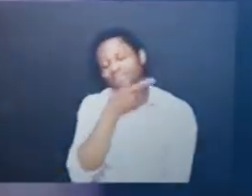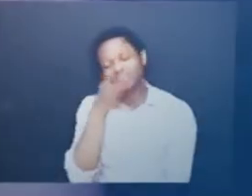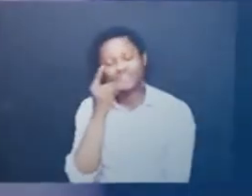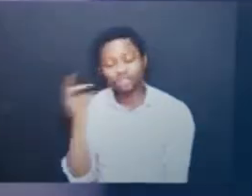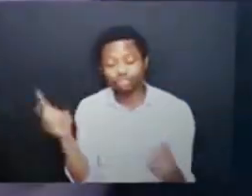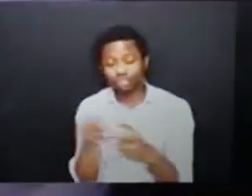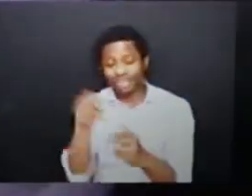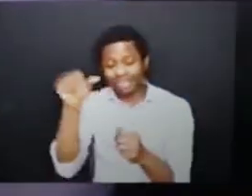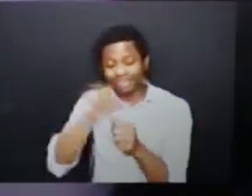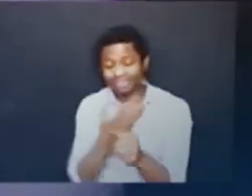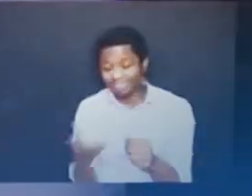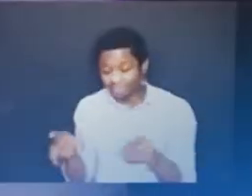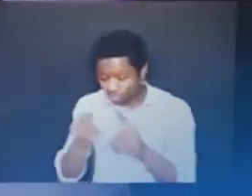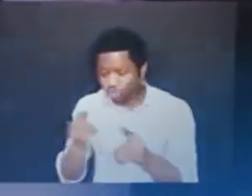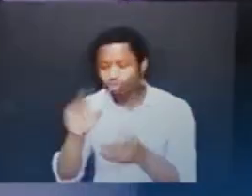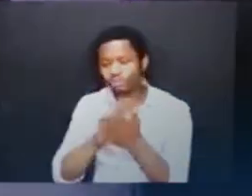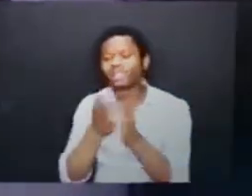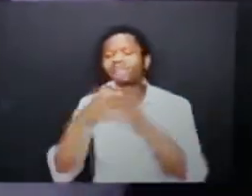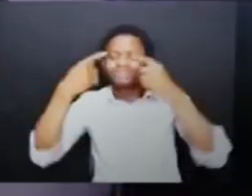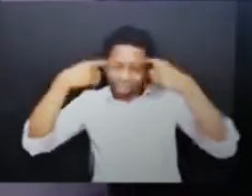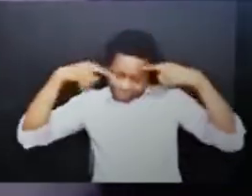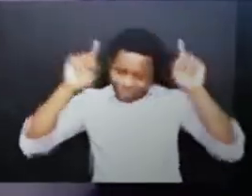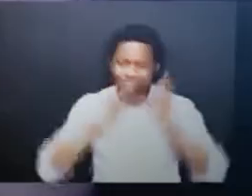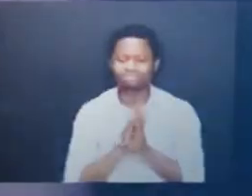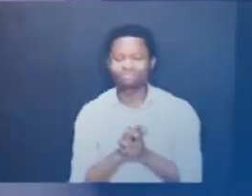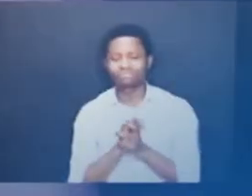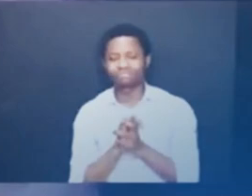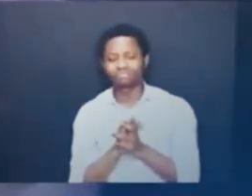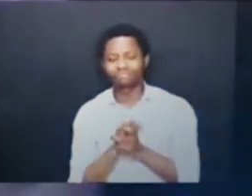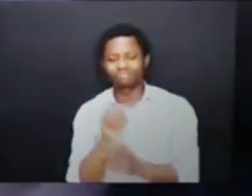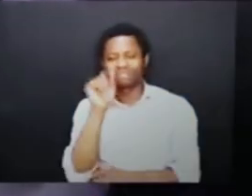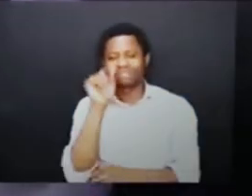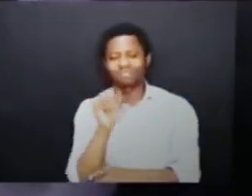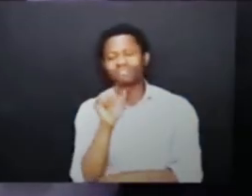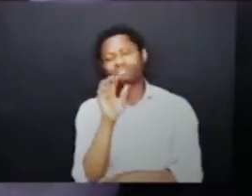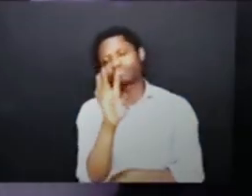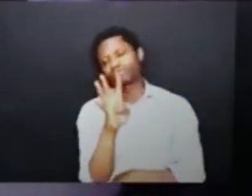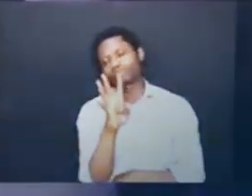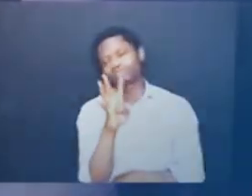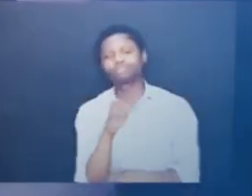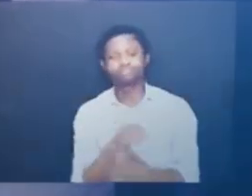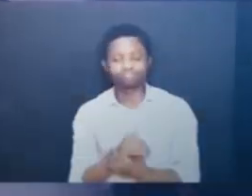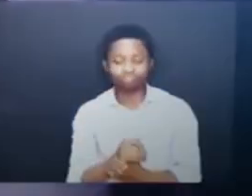prosper. Verse 4 says this.